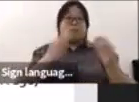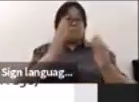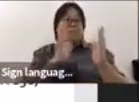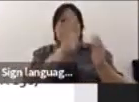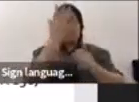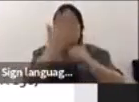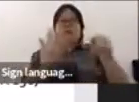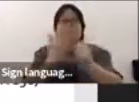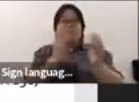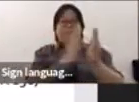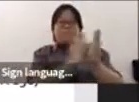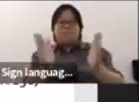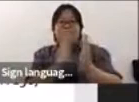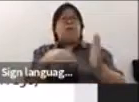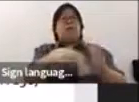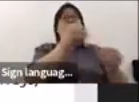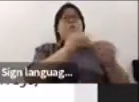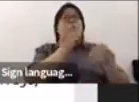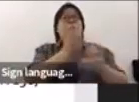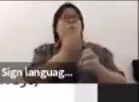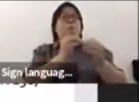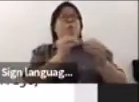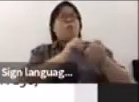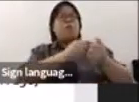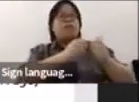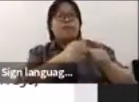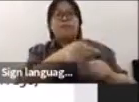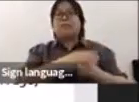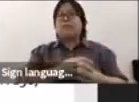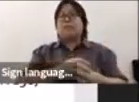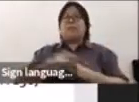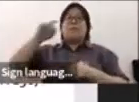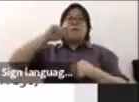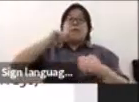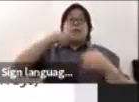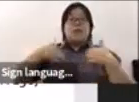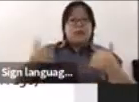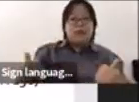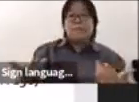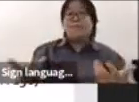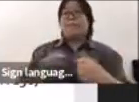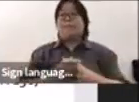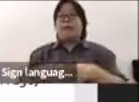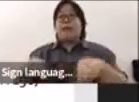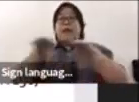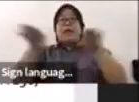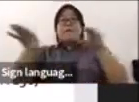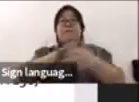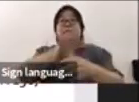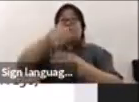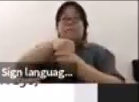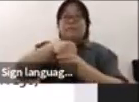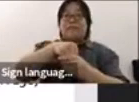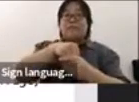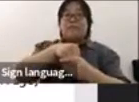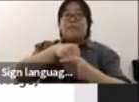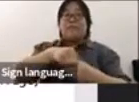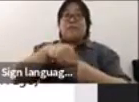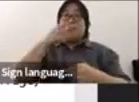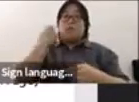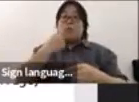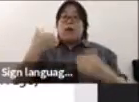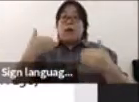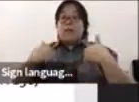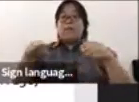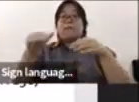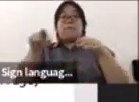more difficulties in sexual health outcome. The level of participation as well, who have extreme level of